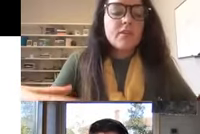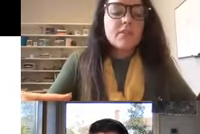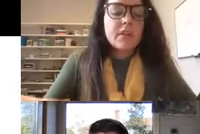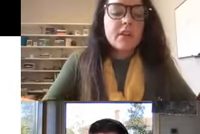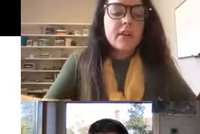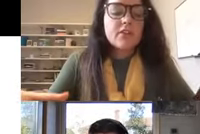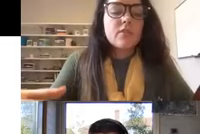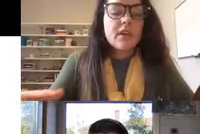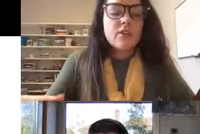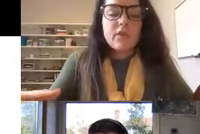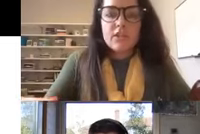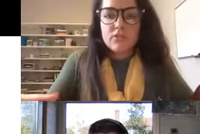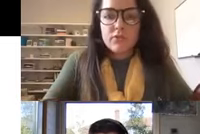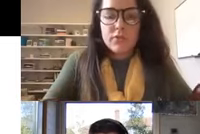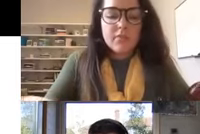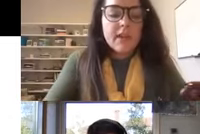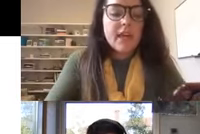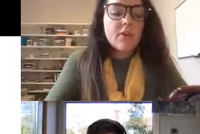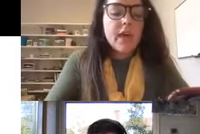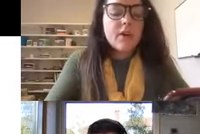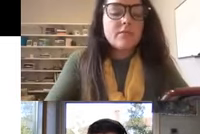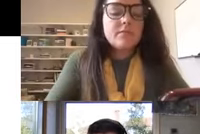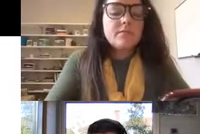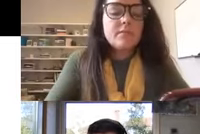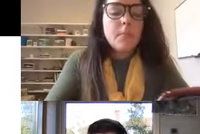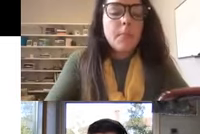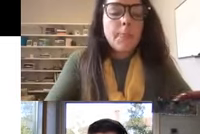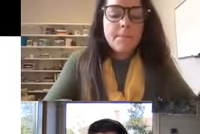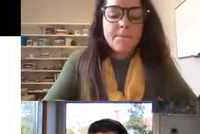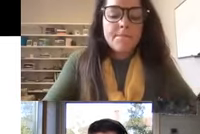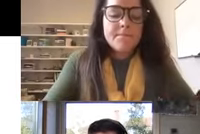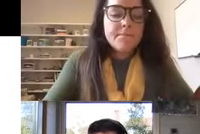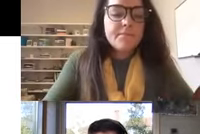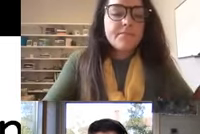or superior to another racial group in any way."